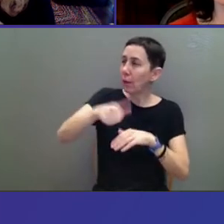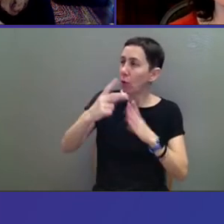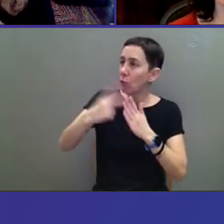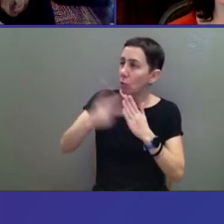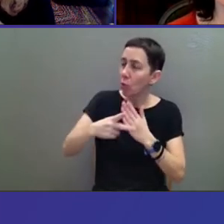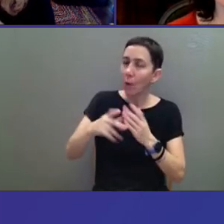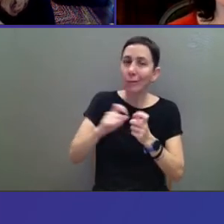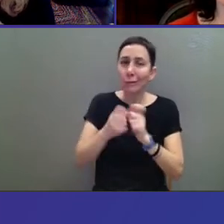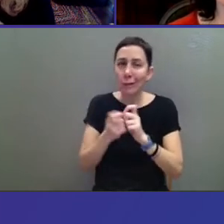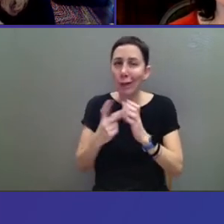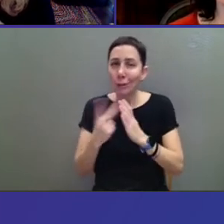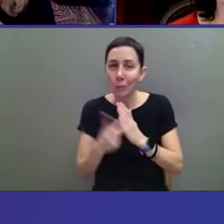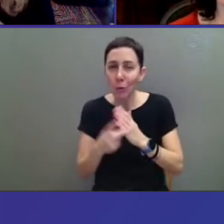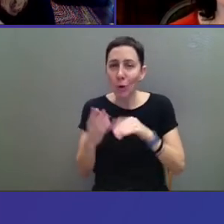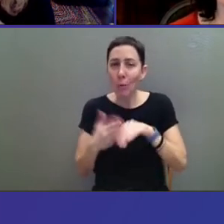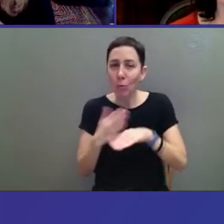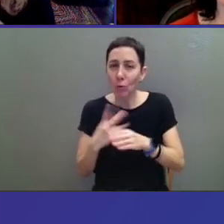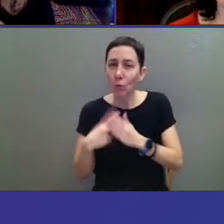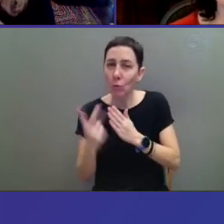enhance, etc.